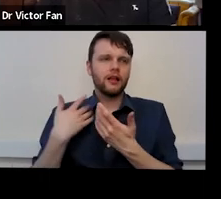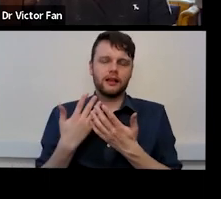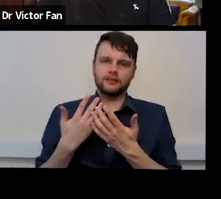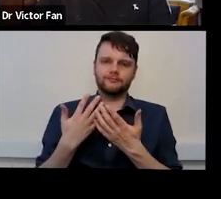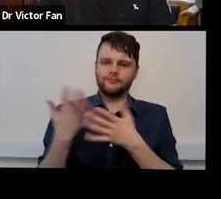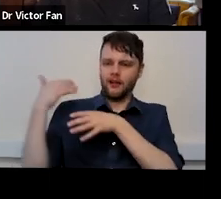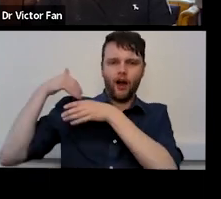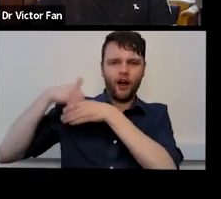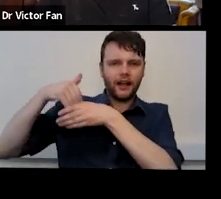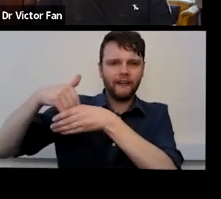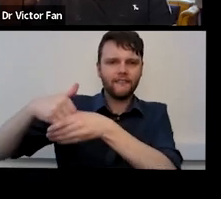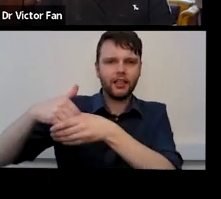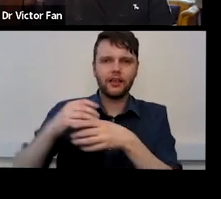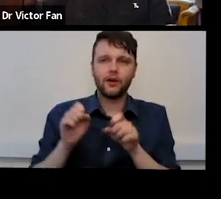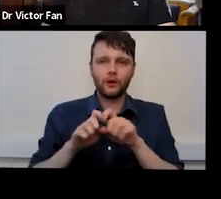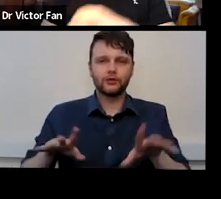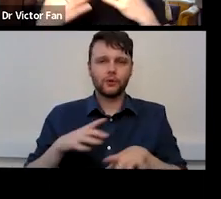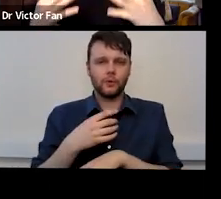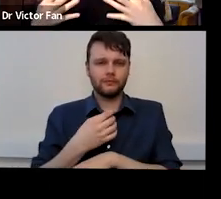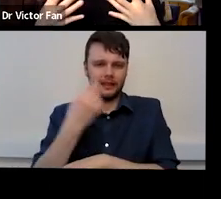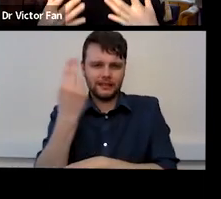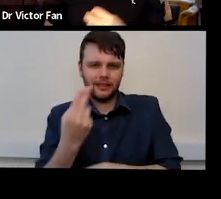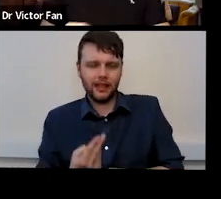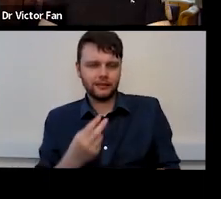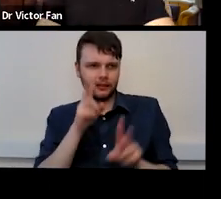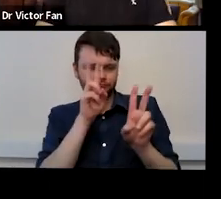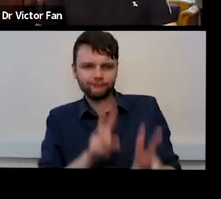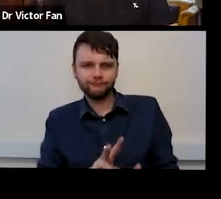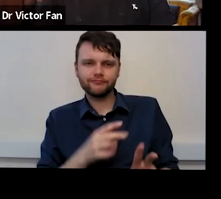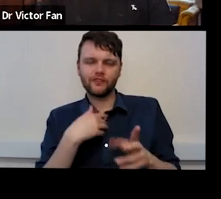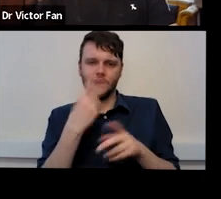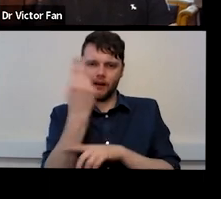archival and also aesthetic and as a piece of art.